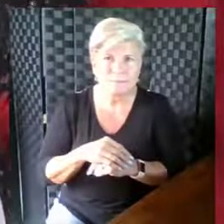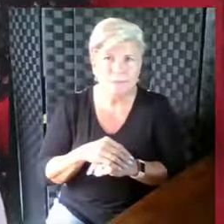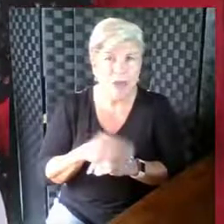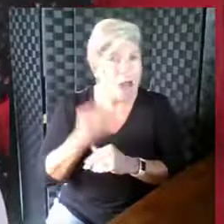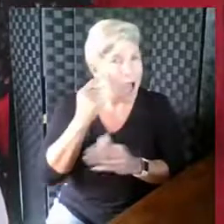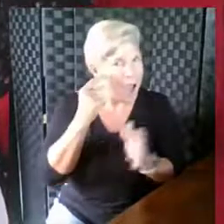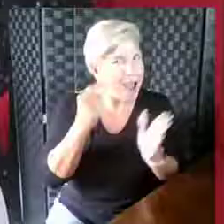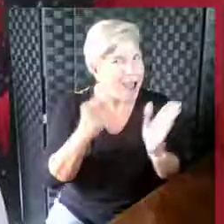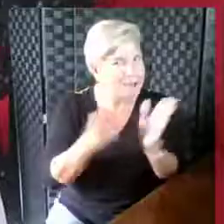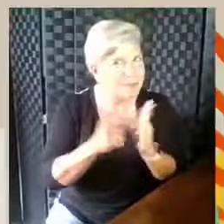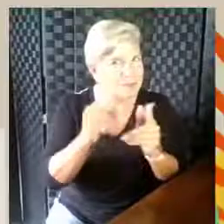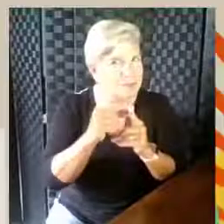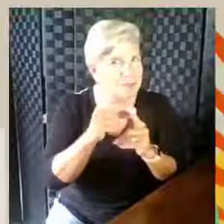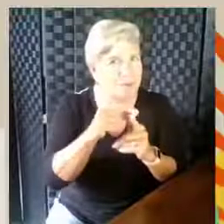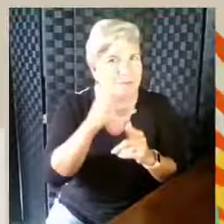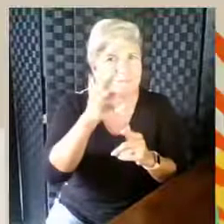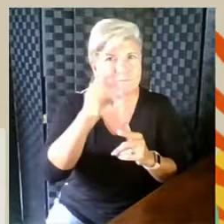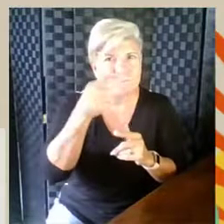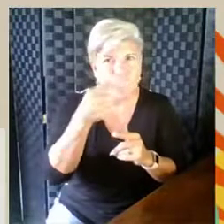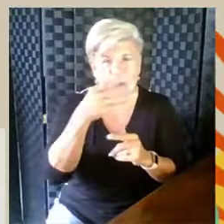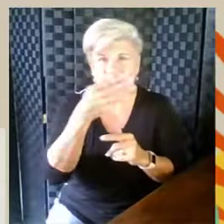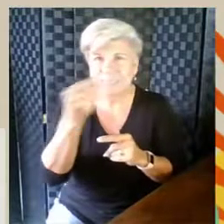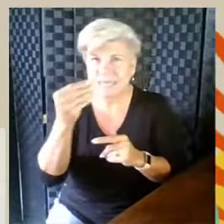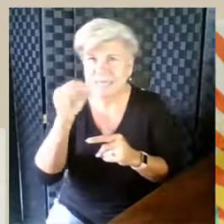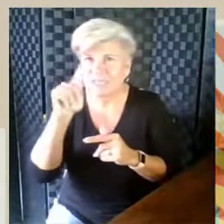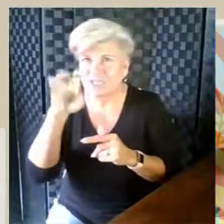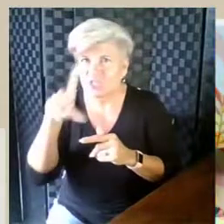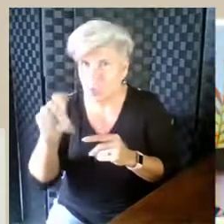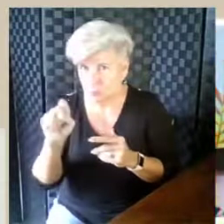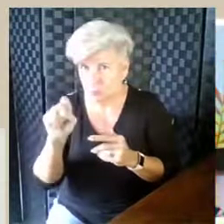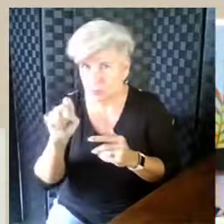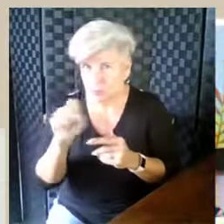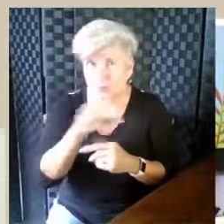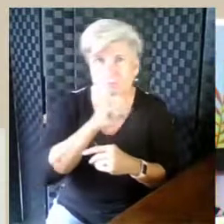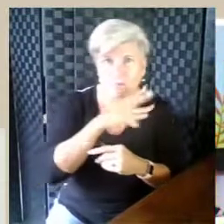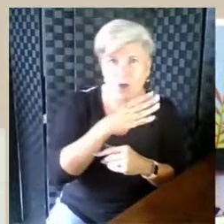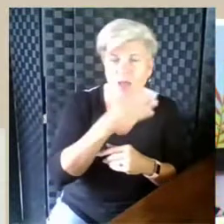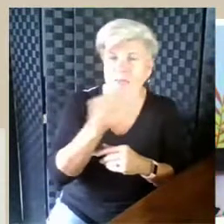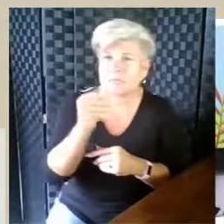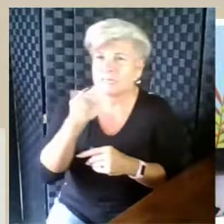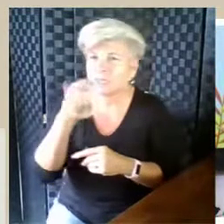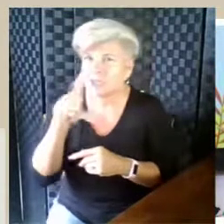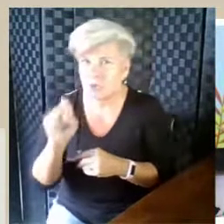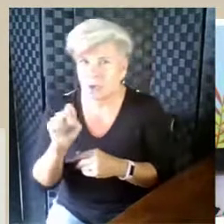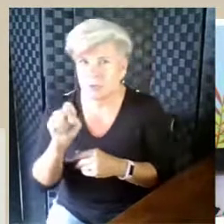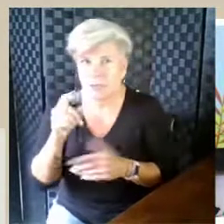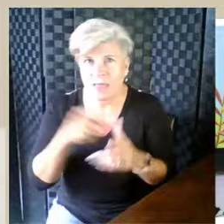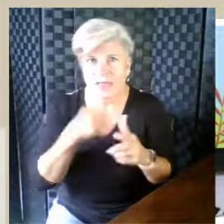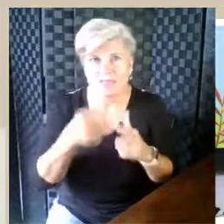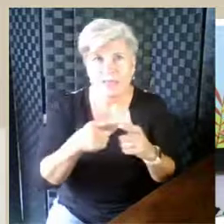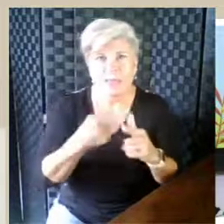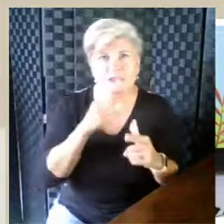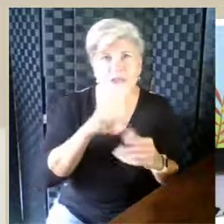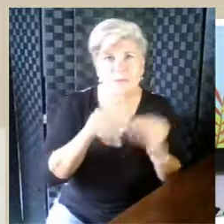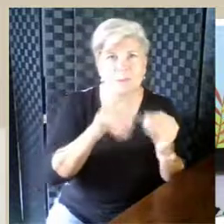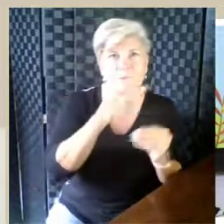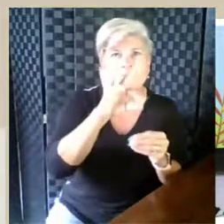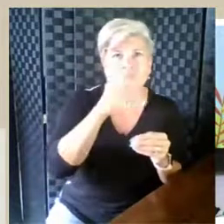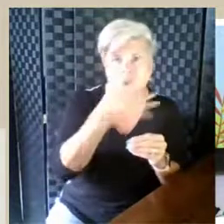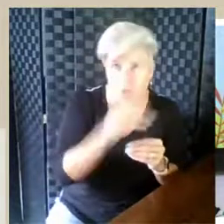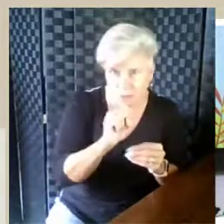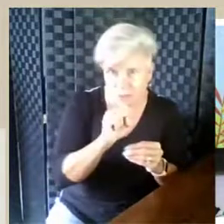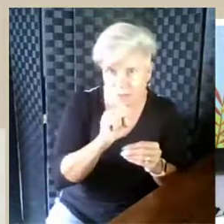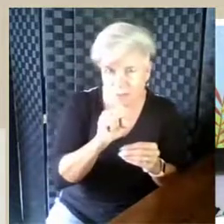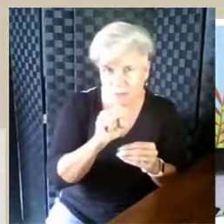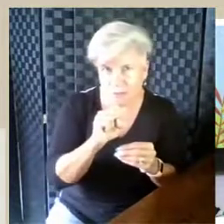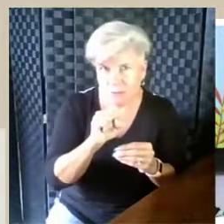Well, I noticed the word frogs and toads at the beginning, and I then see it starts talking about